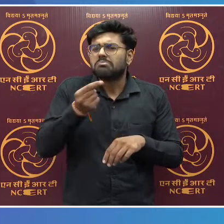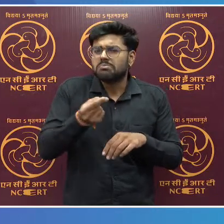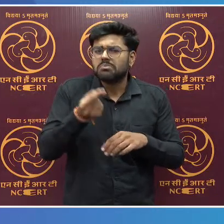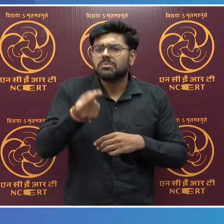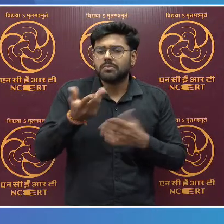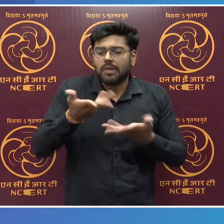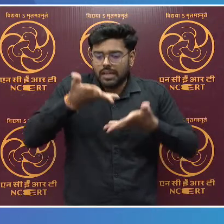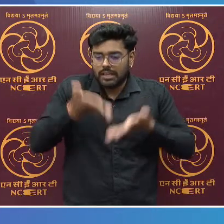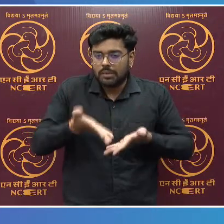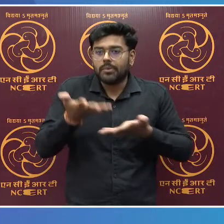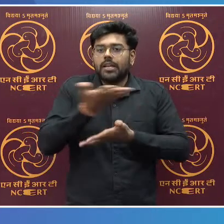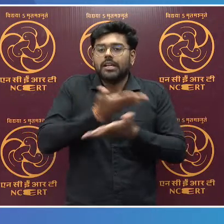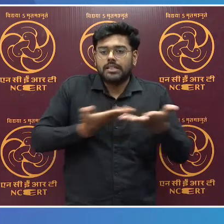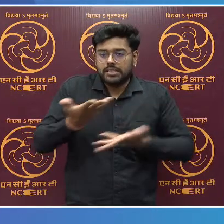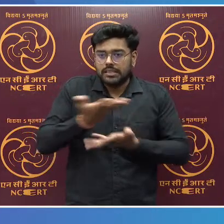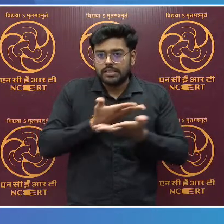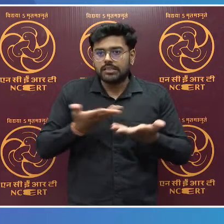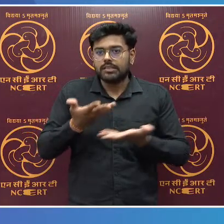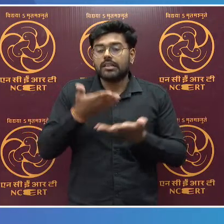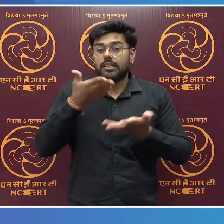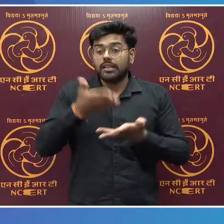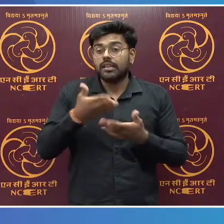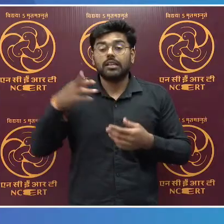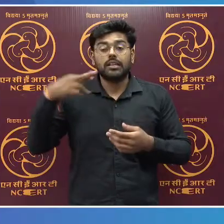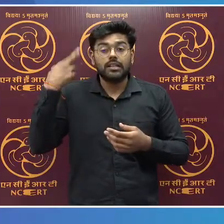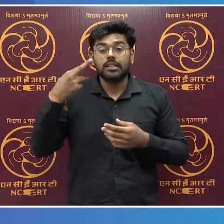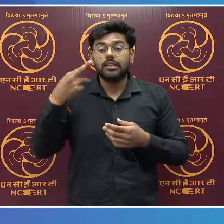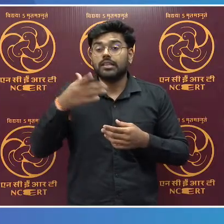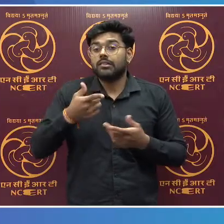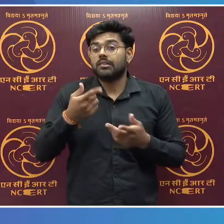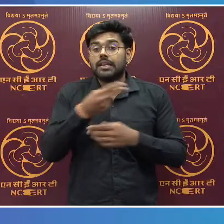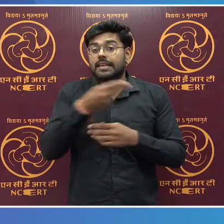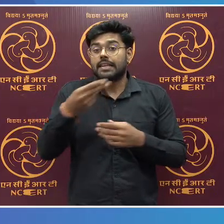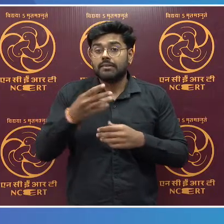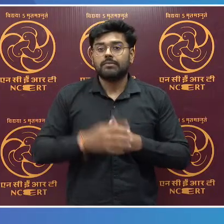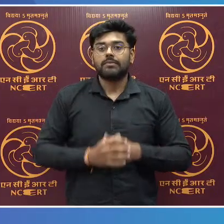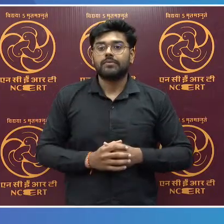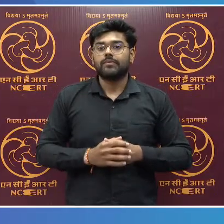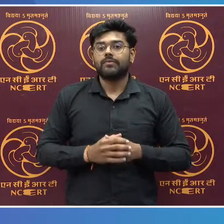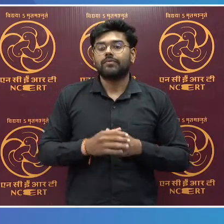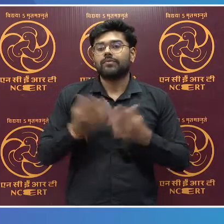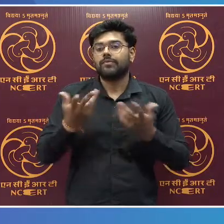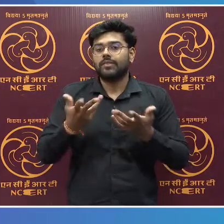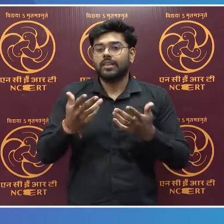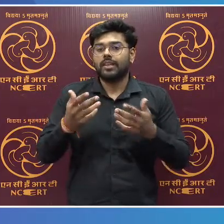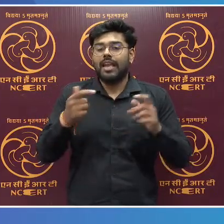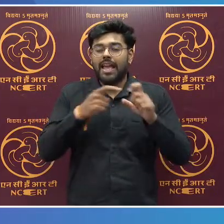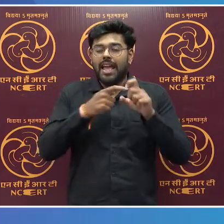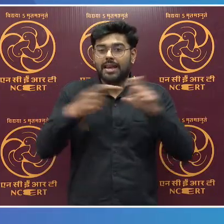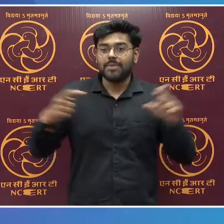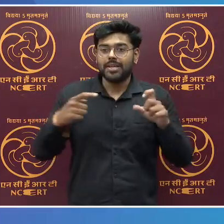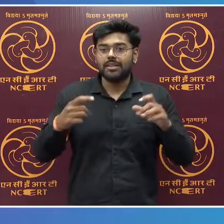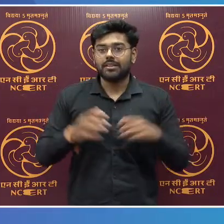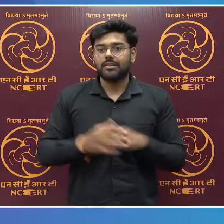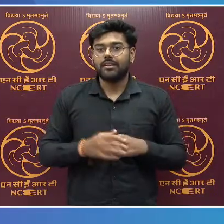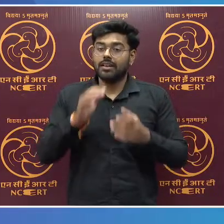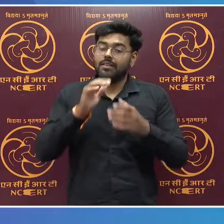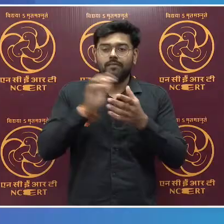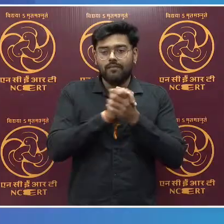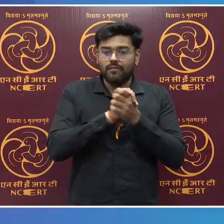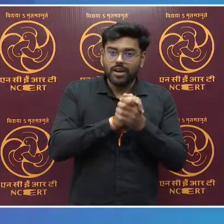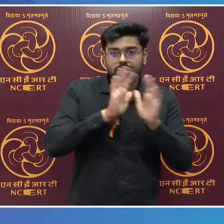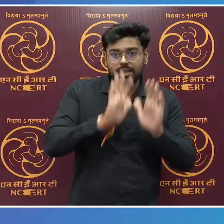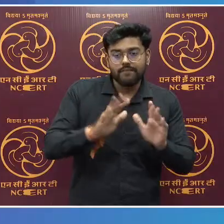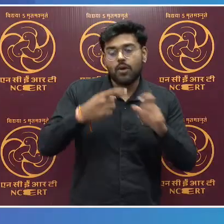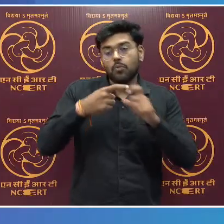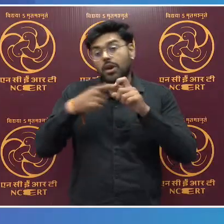will be discussing next, because they are called as, they are our frenemies. Okay, they are friends